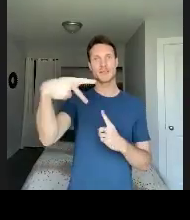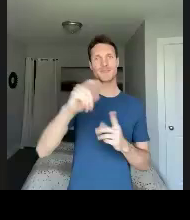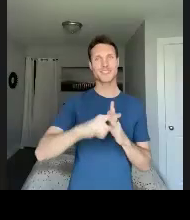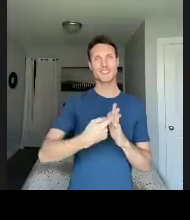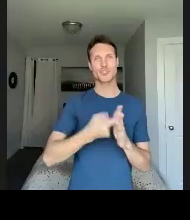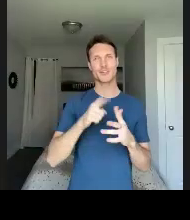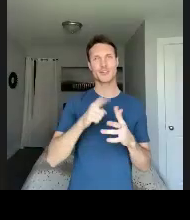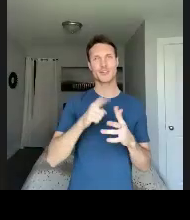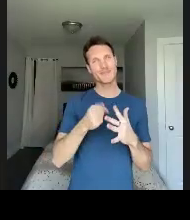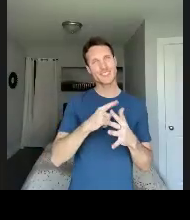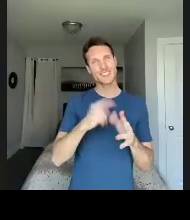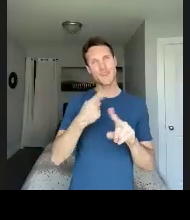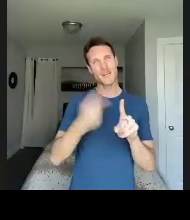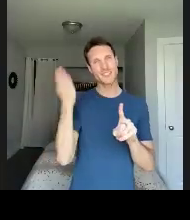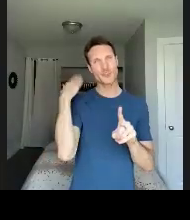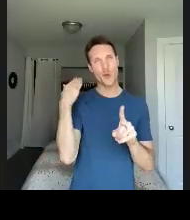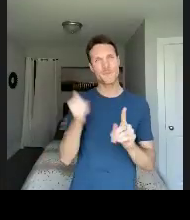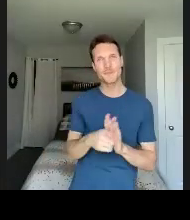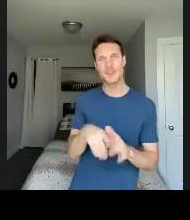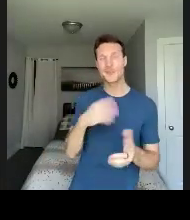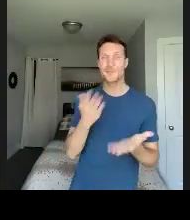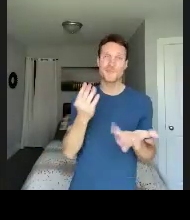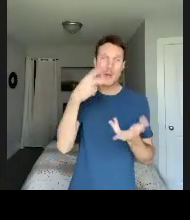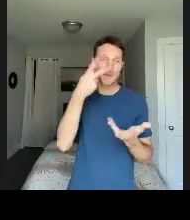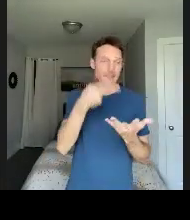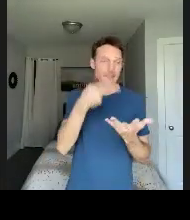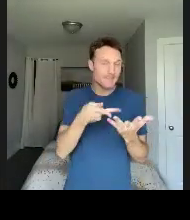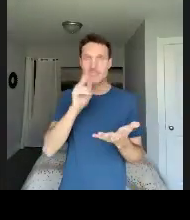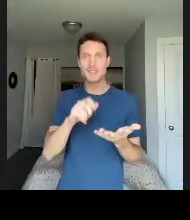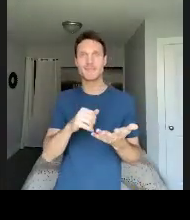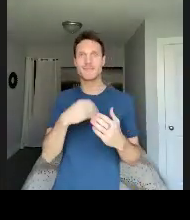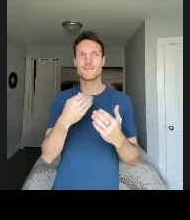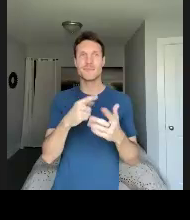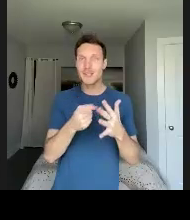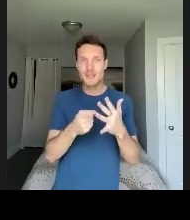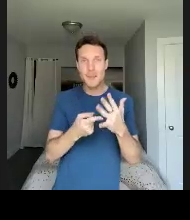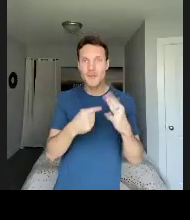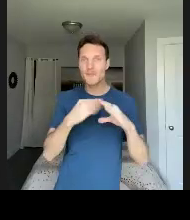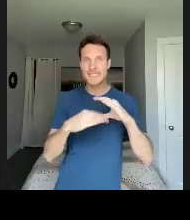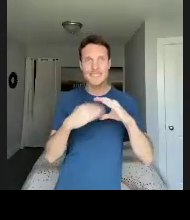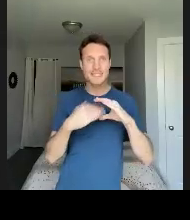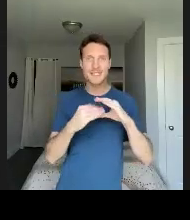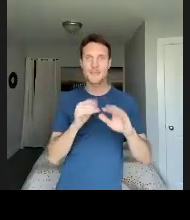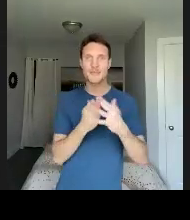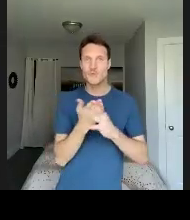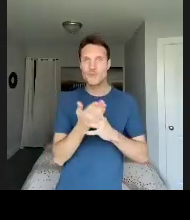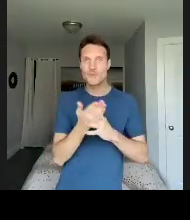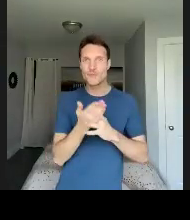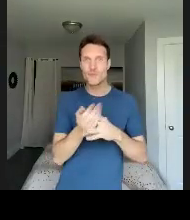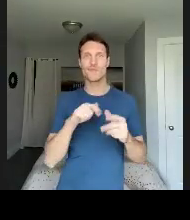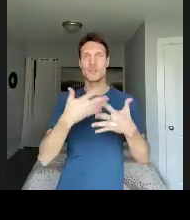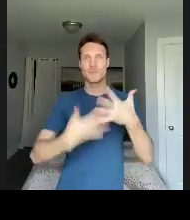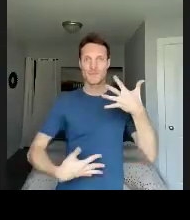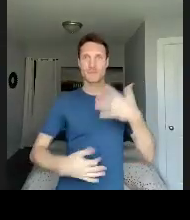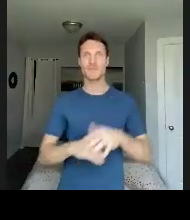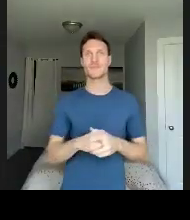probably seen some of his emails come through on the listserv. He's done a great job maintaining that correspondence.